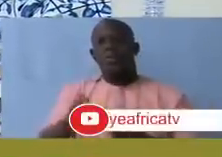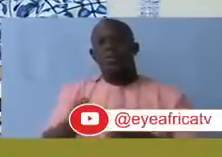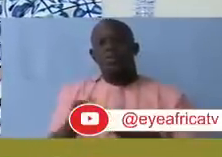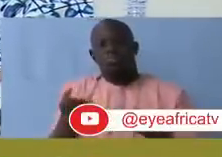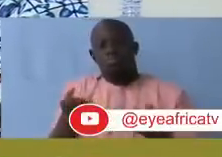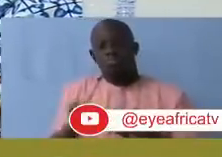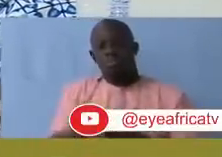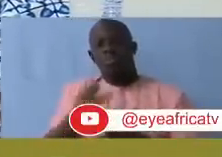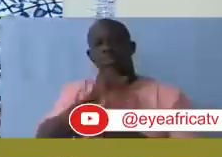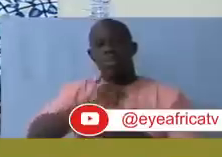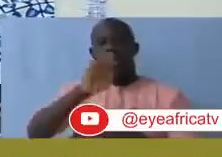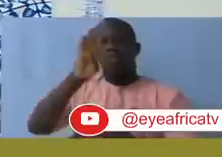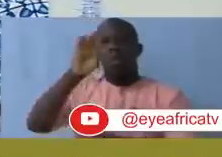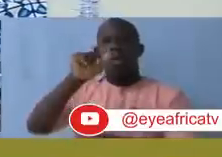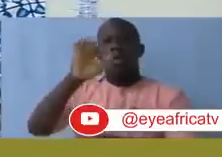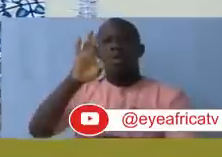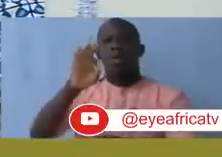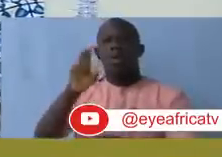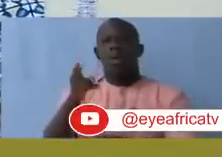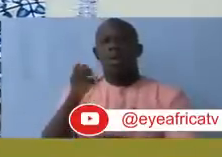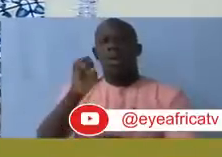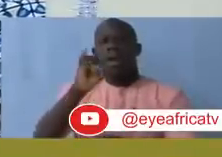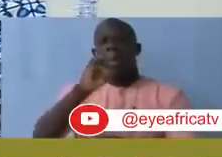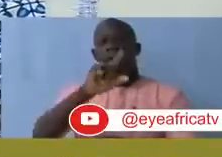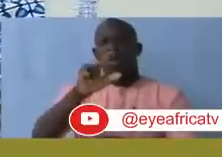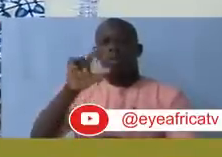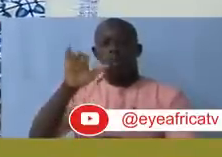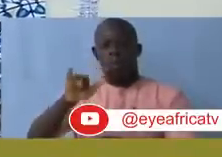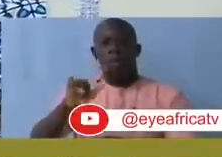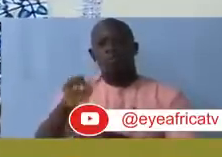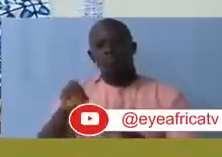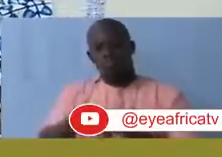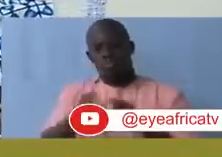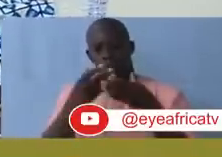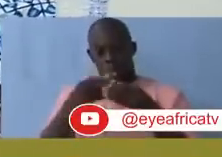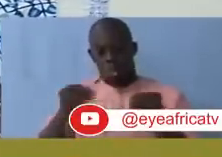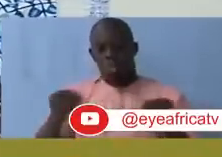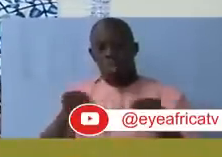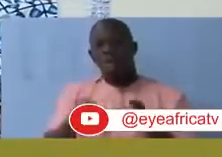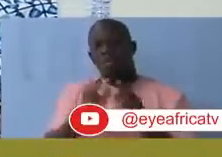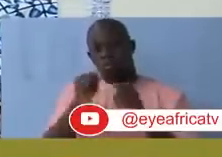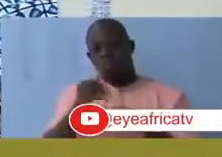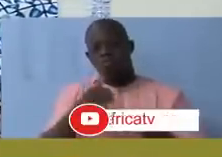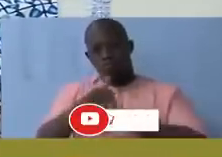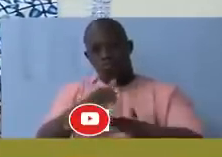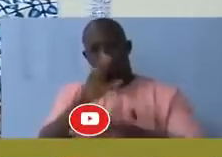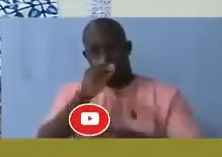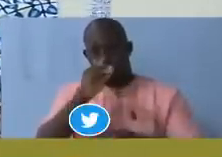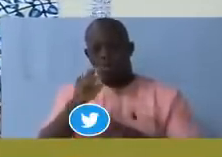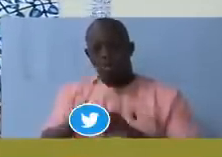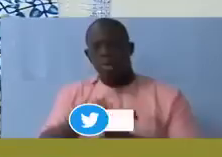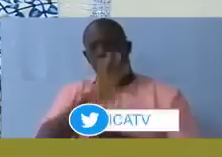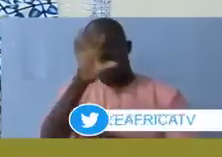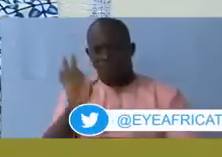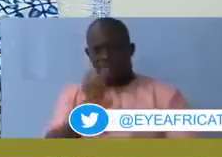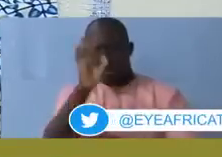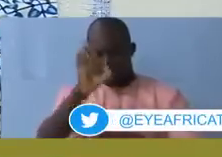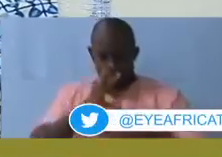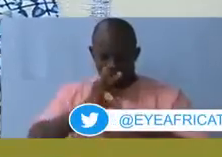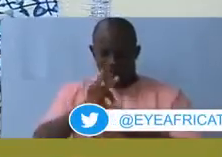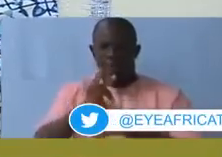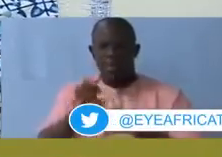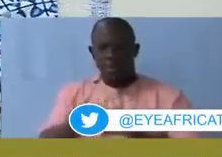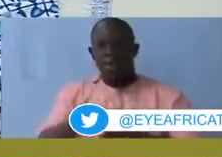on talking? Yeah, you can. I can. Okay, thank you. That was a very interesting